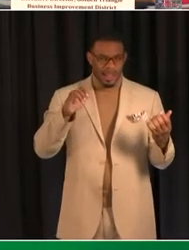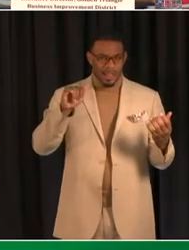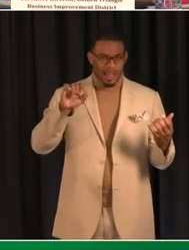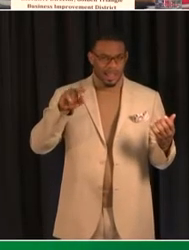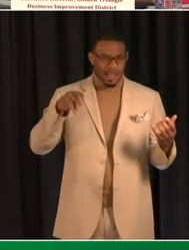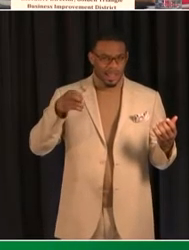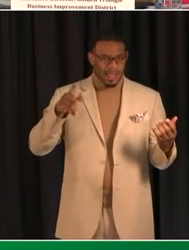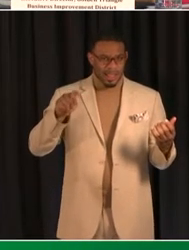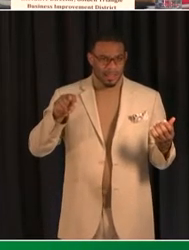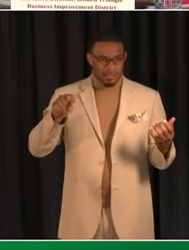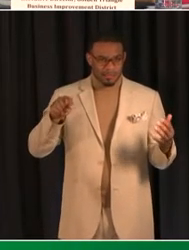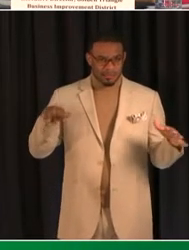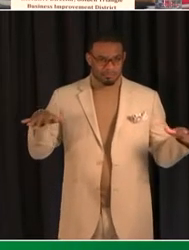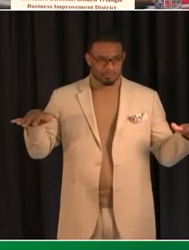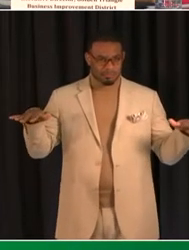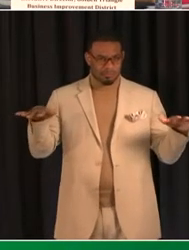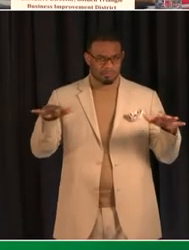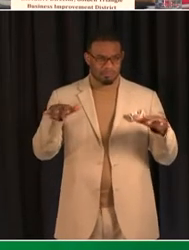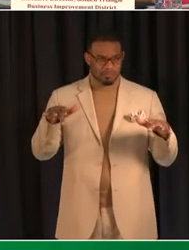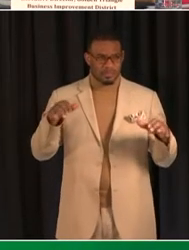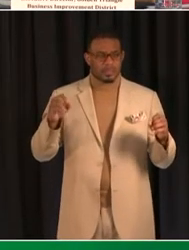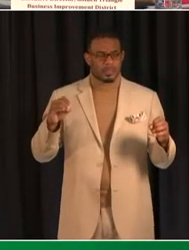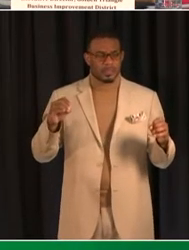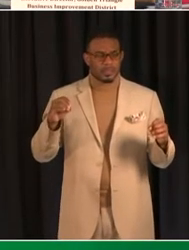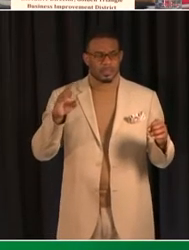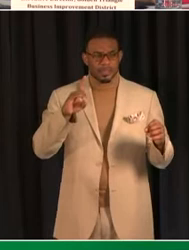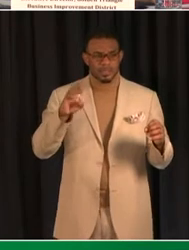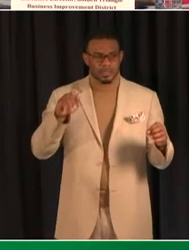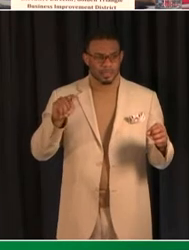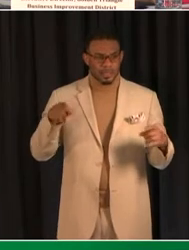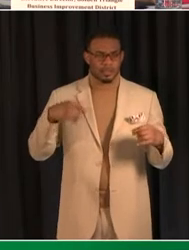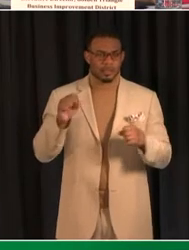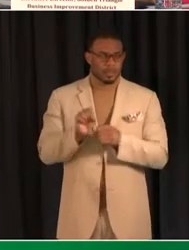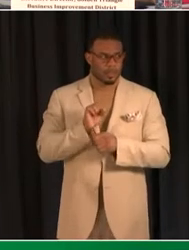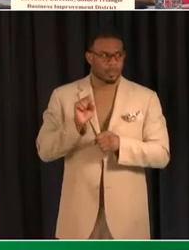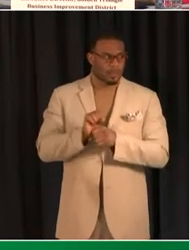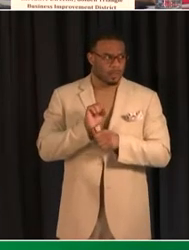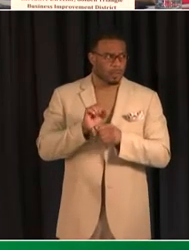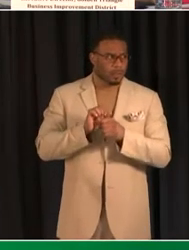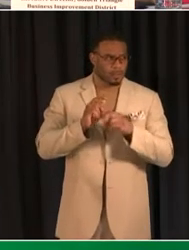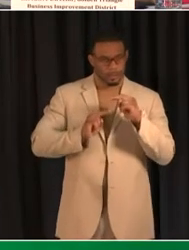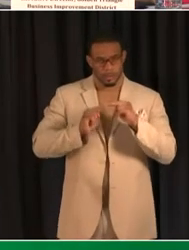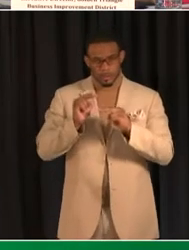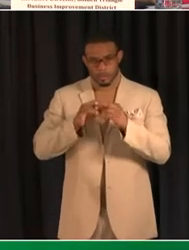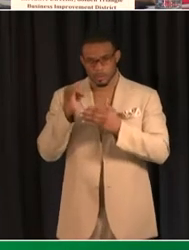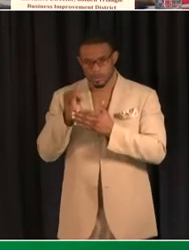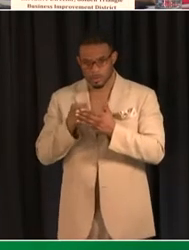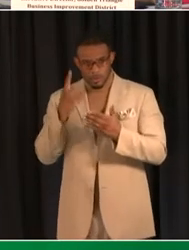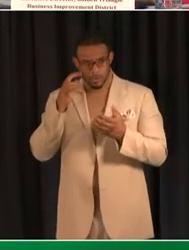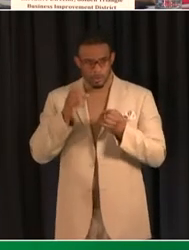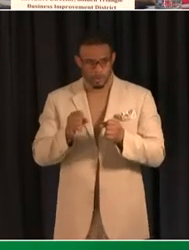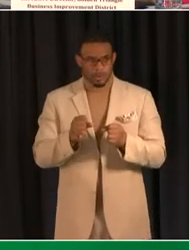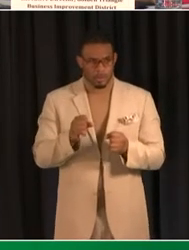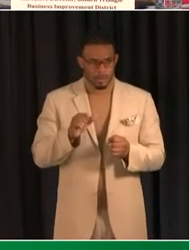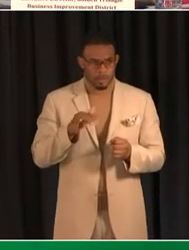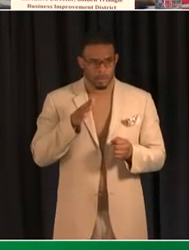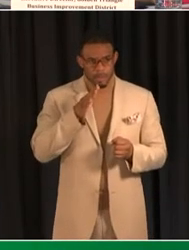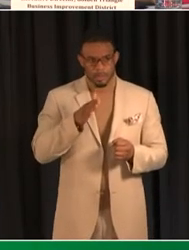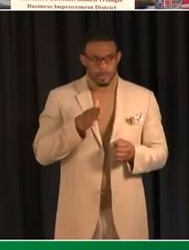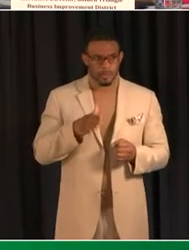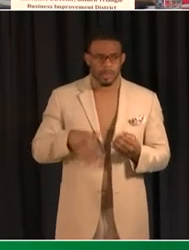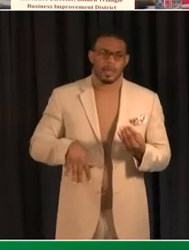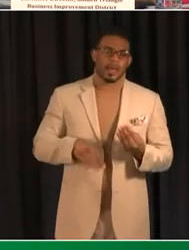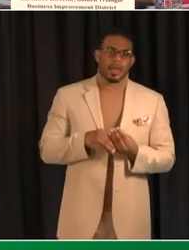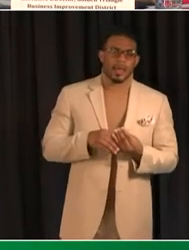lot of asphalt. It's more asphalt than you need. And so DDOT has been working on construction drawings for the street that